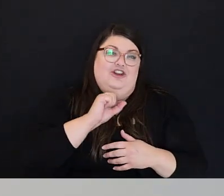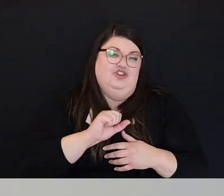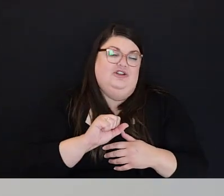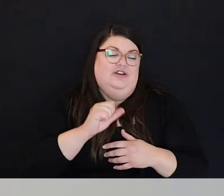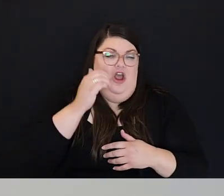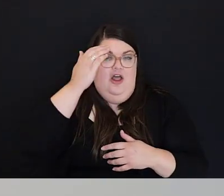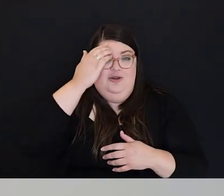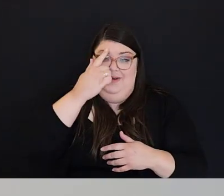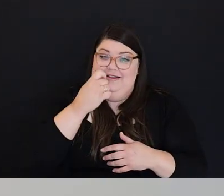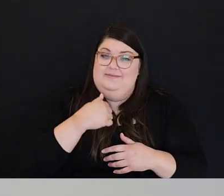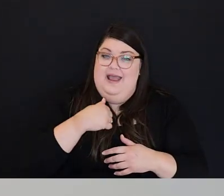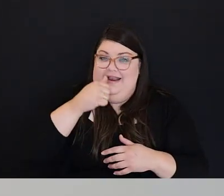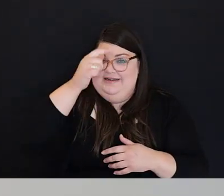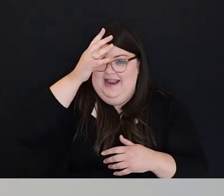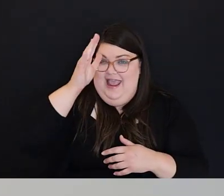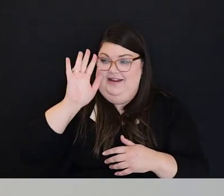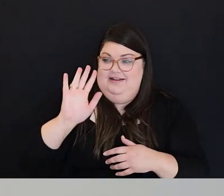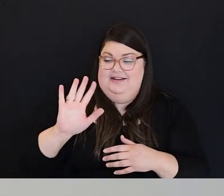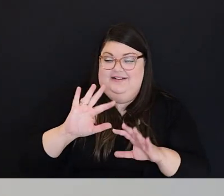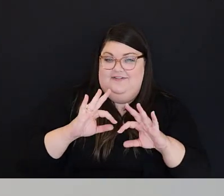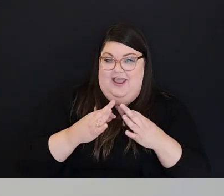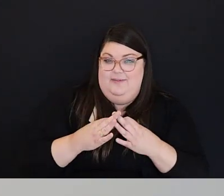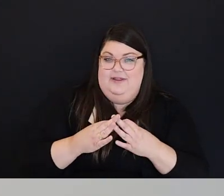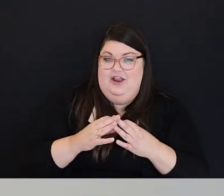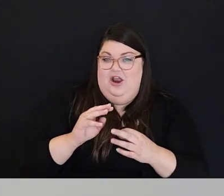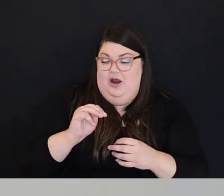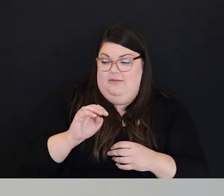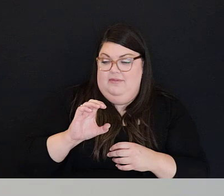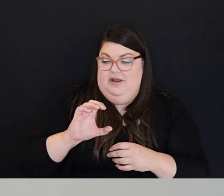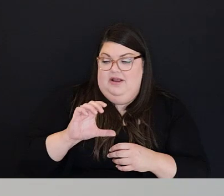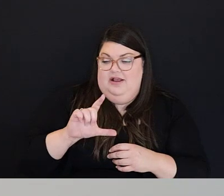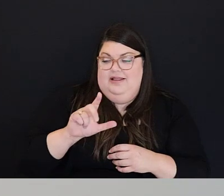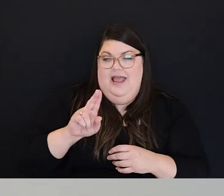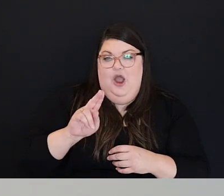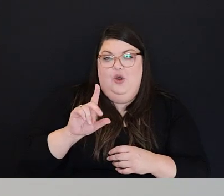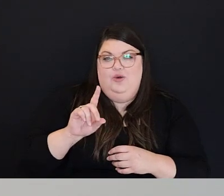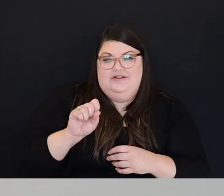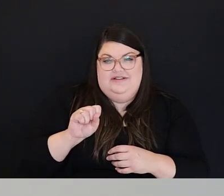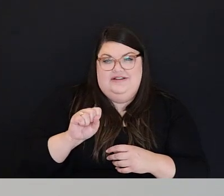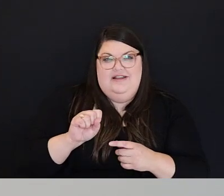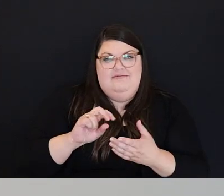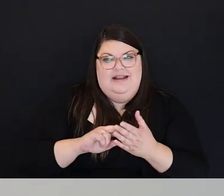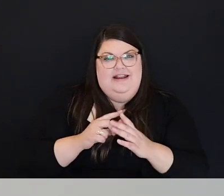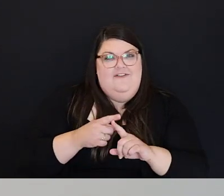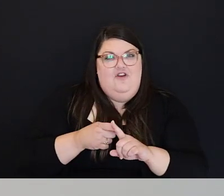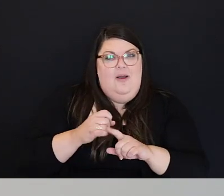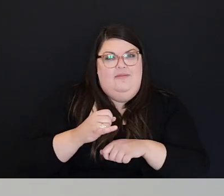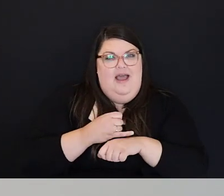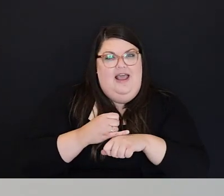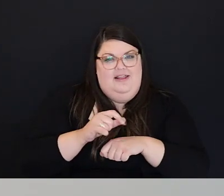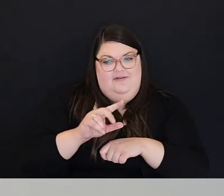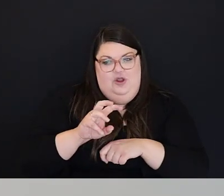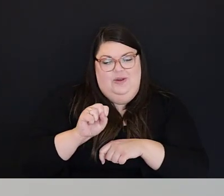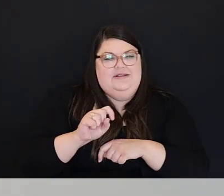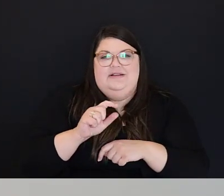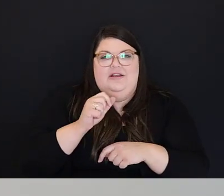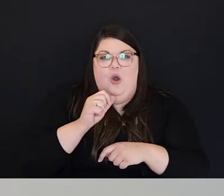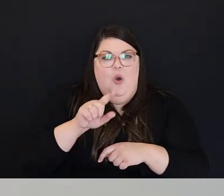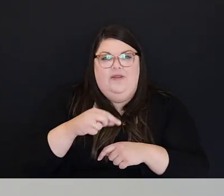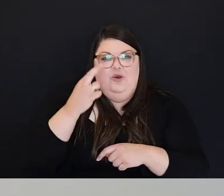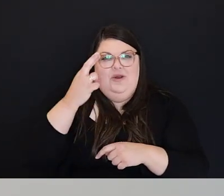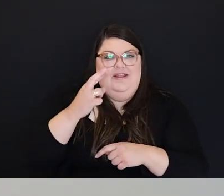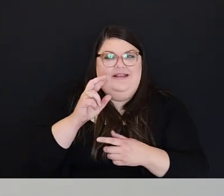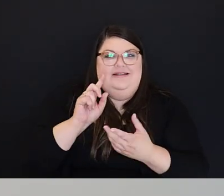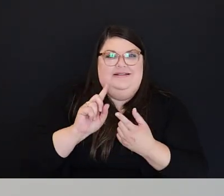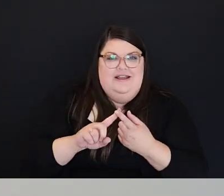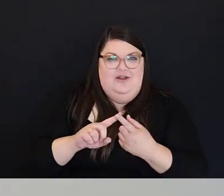family came from Lewis. They're MacLeods. Yeah. And we only realized that when we were there, because I had no idea about